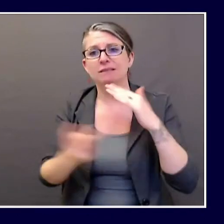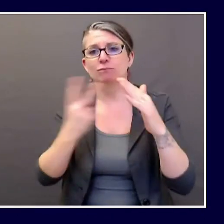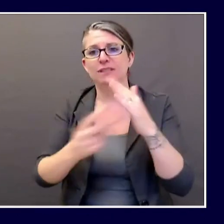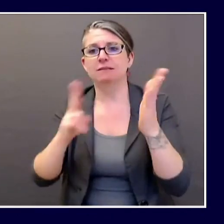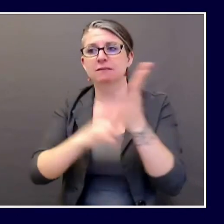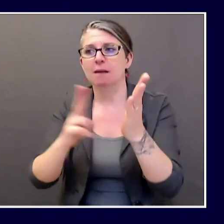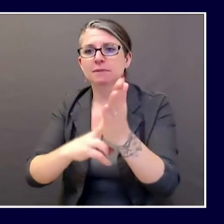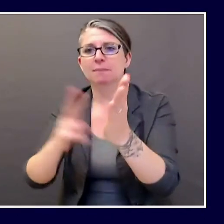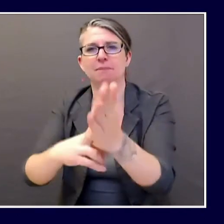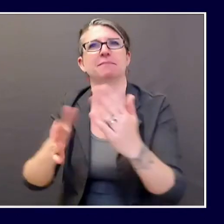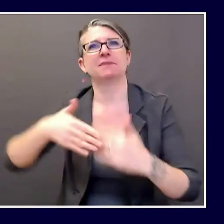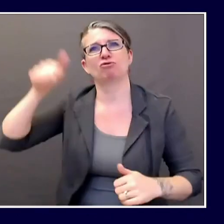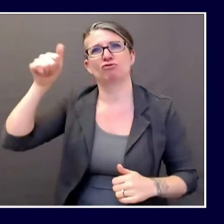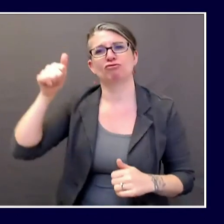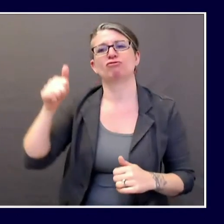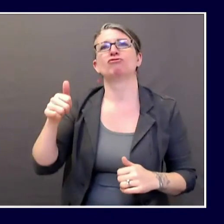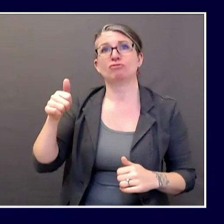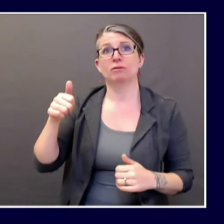that we'll continue this.